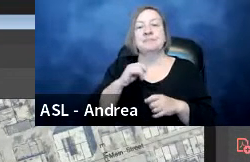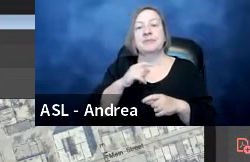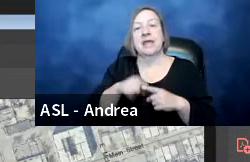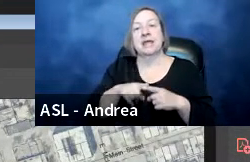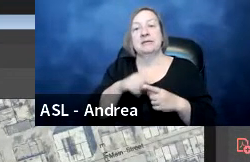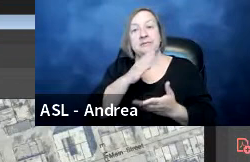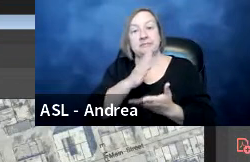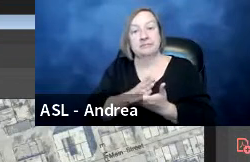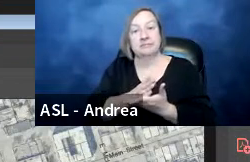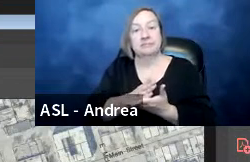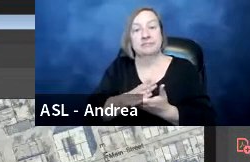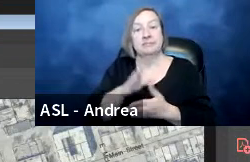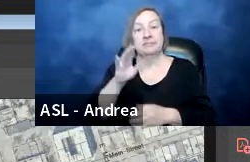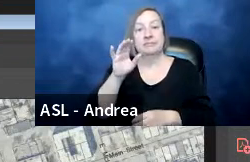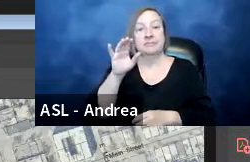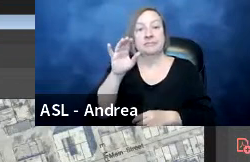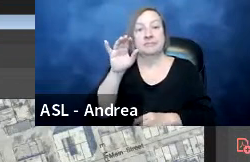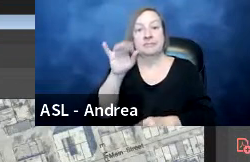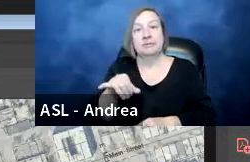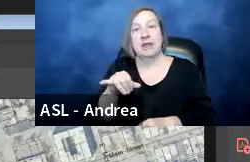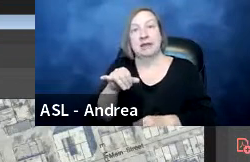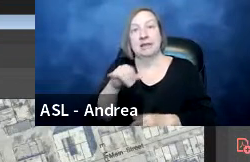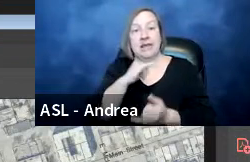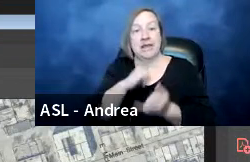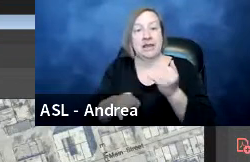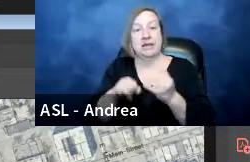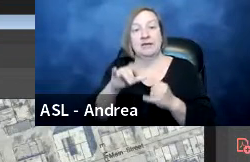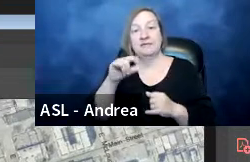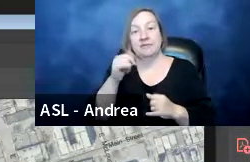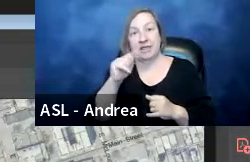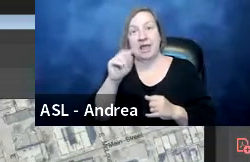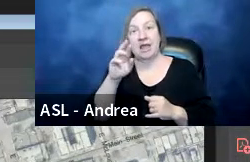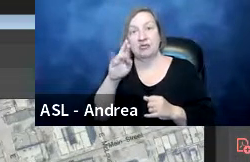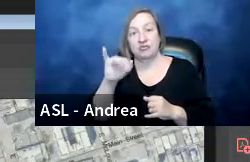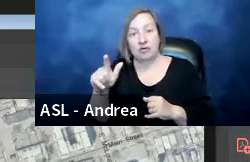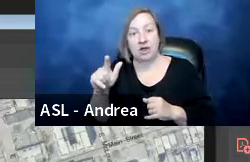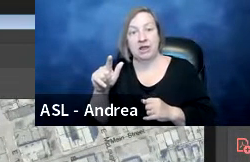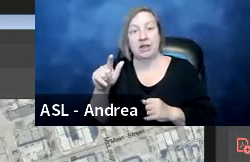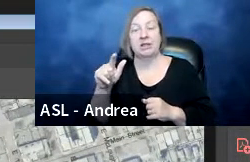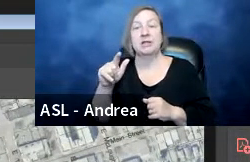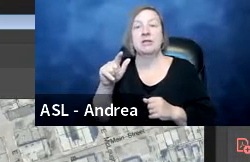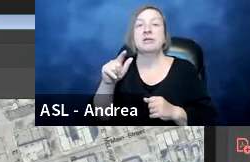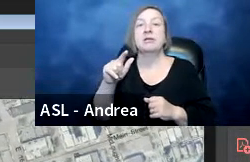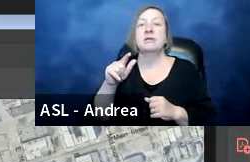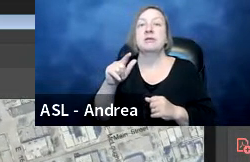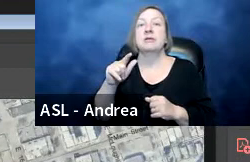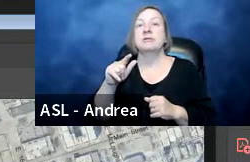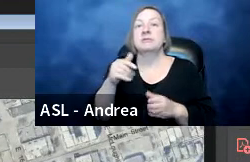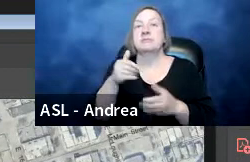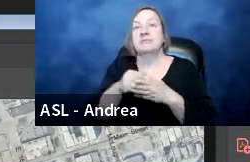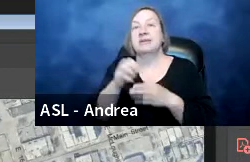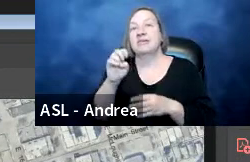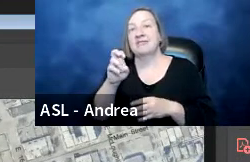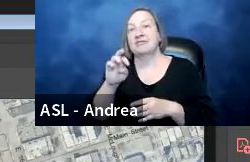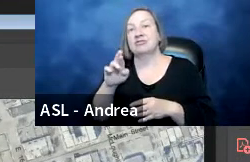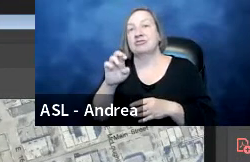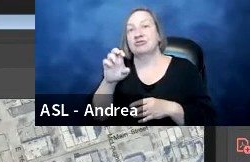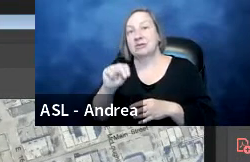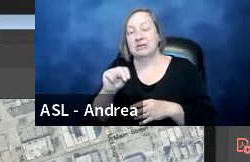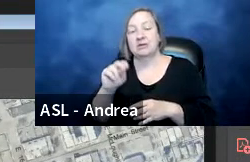here at Library Square, right next to the existing library and Evergreen overcrossing.